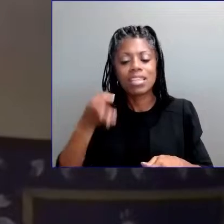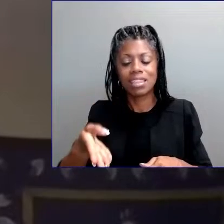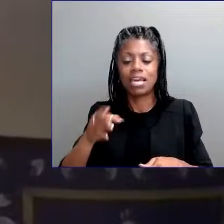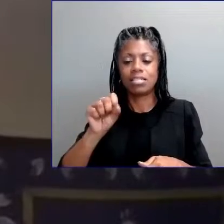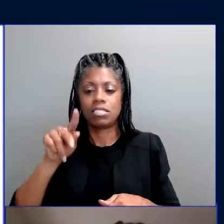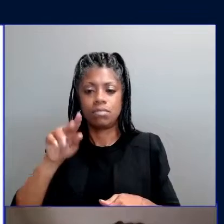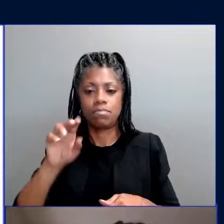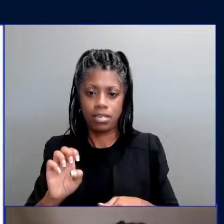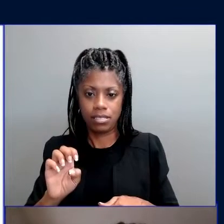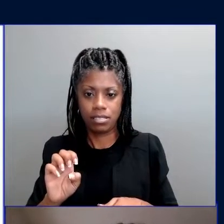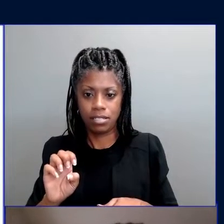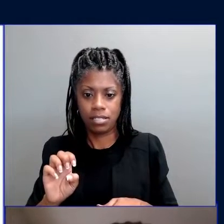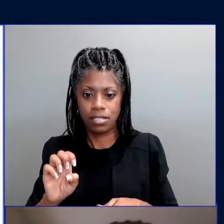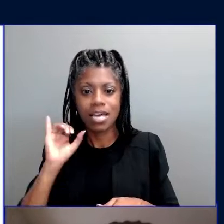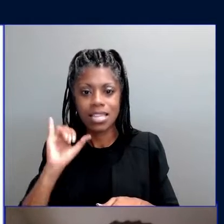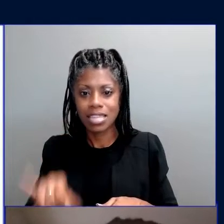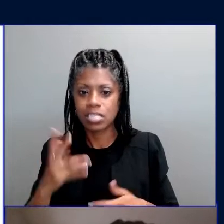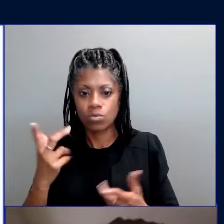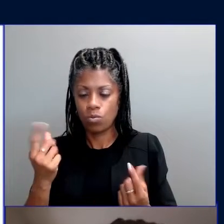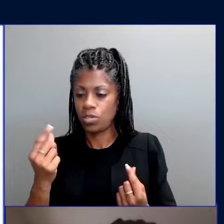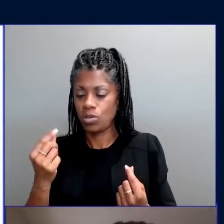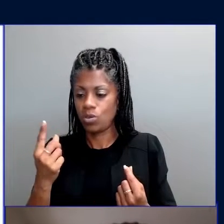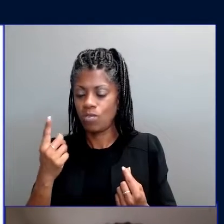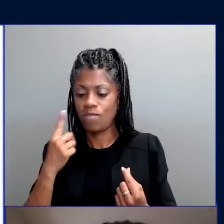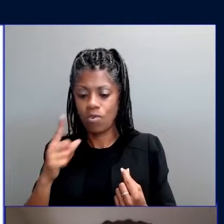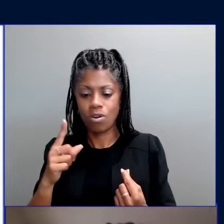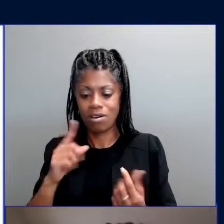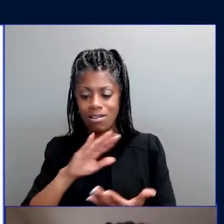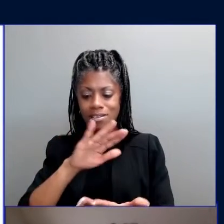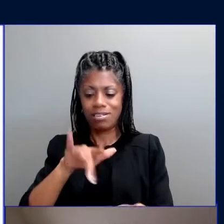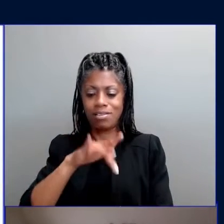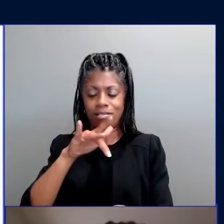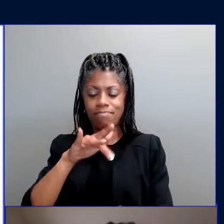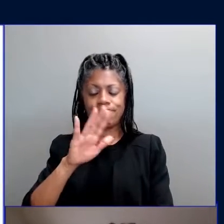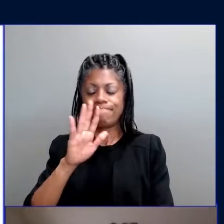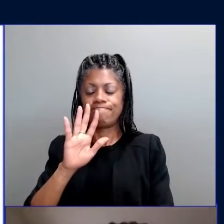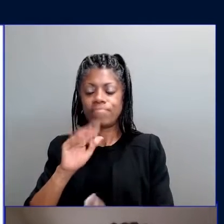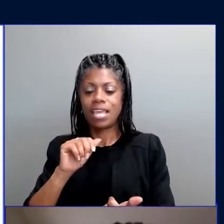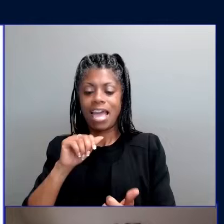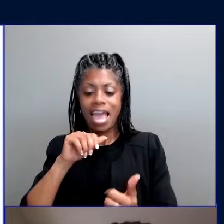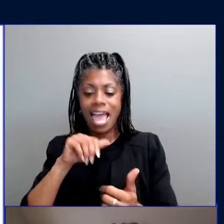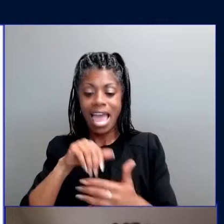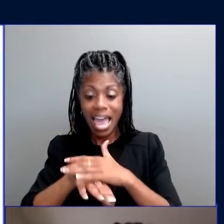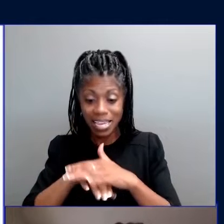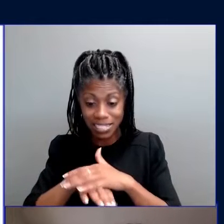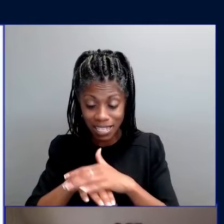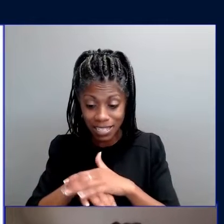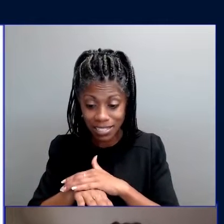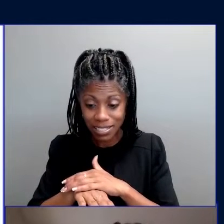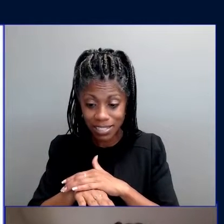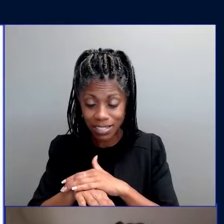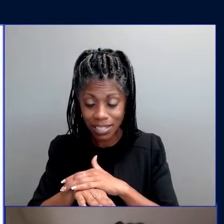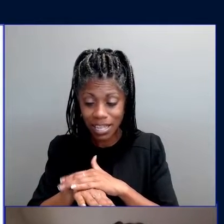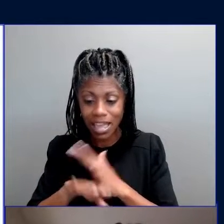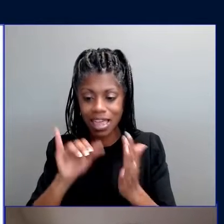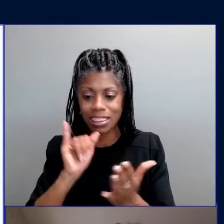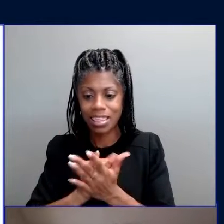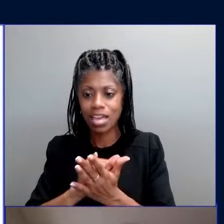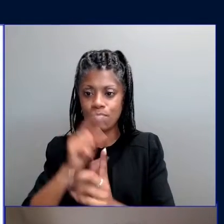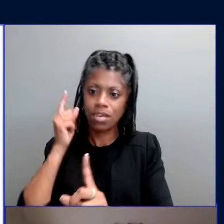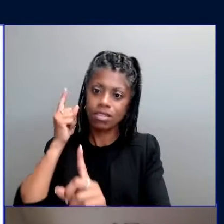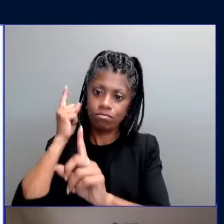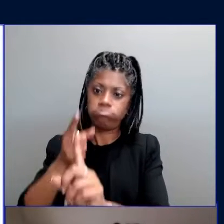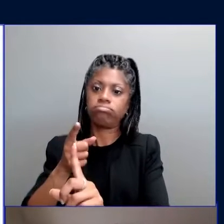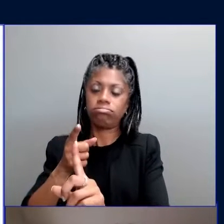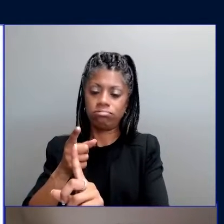access. In centering access and making space for disabled people, we won't always get it right. There is